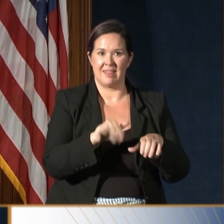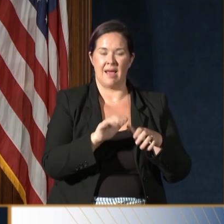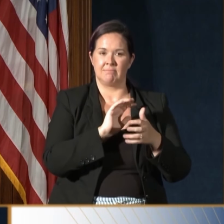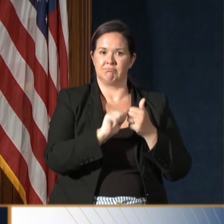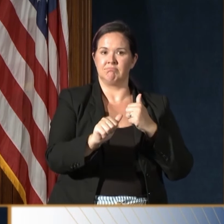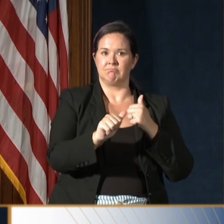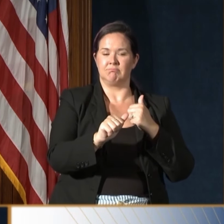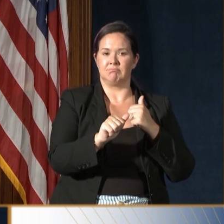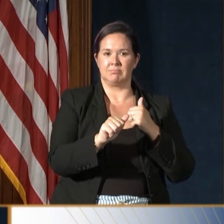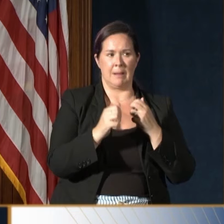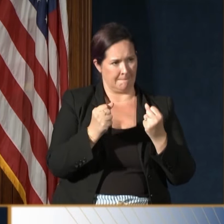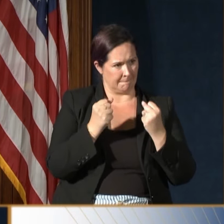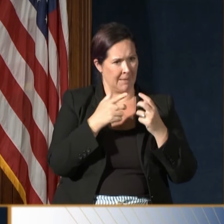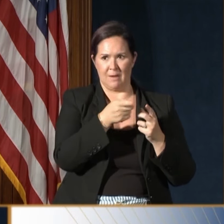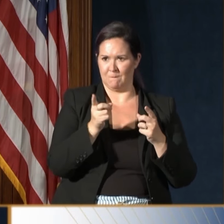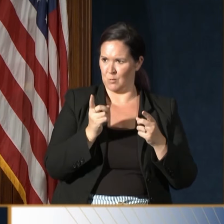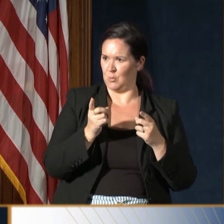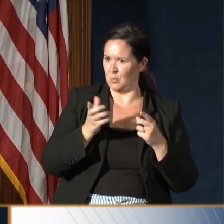room.